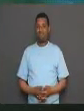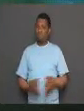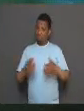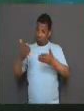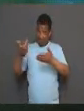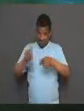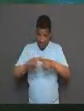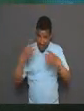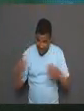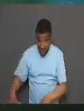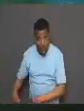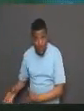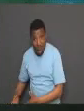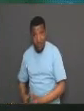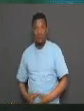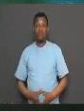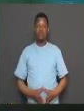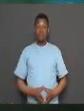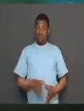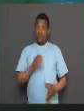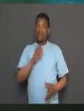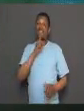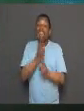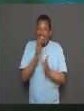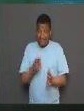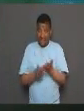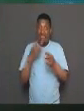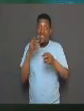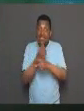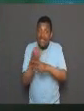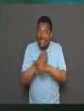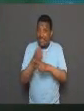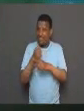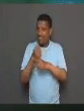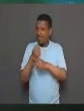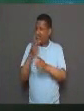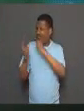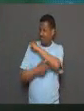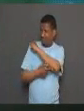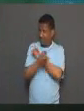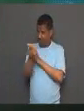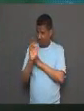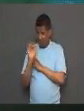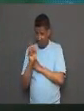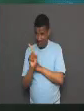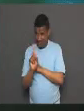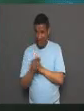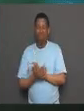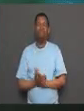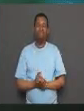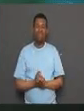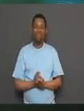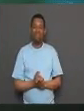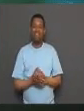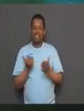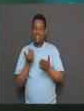Welcome back, students. I'm sure this exercise was not too challenging for you. Let